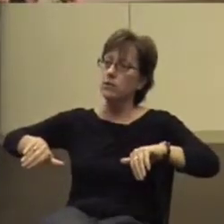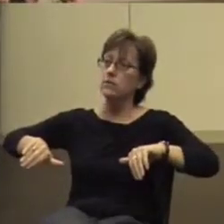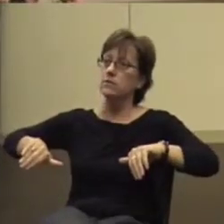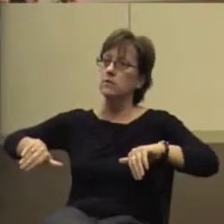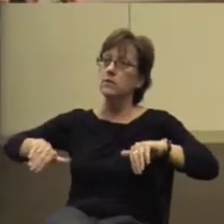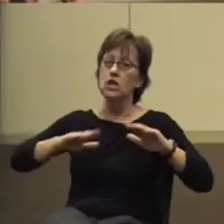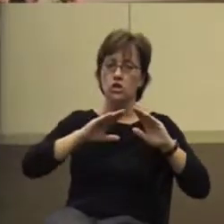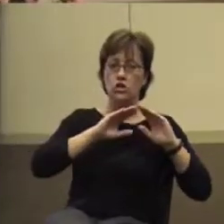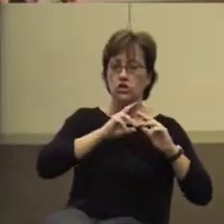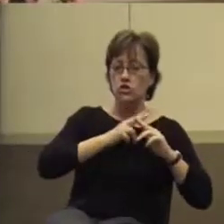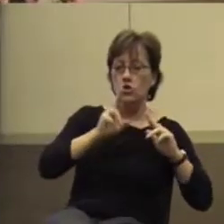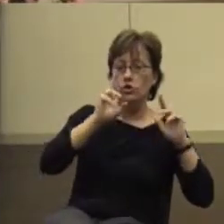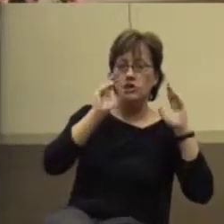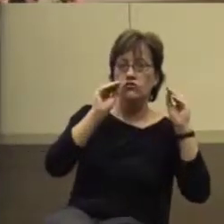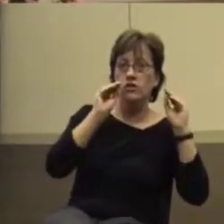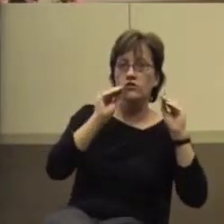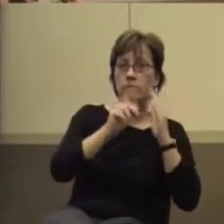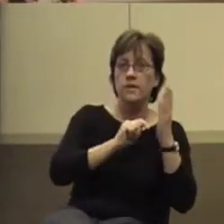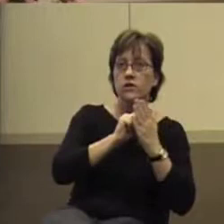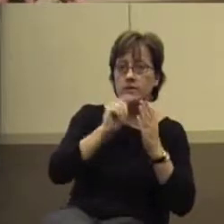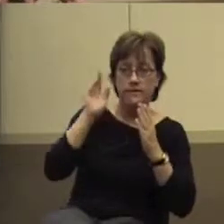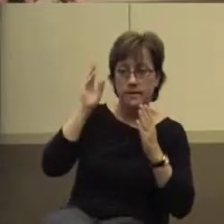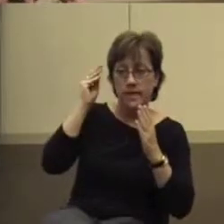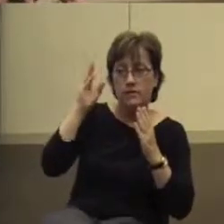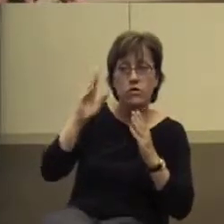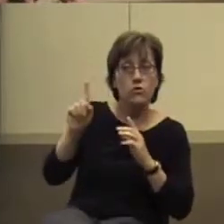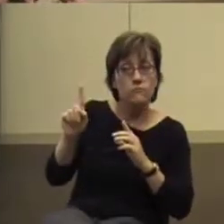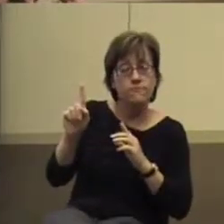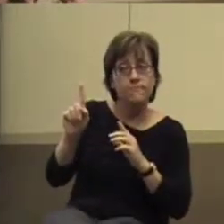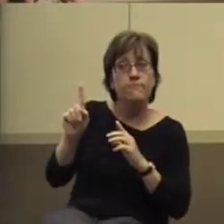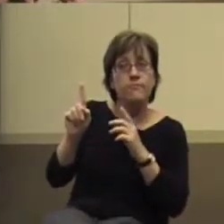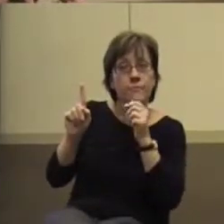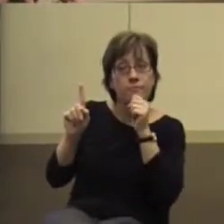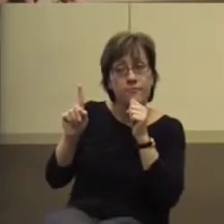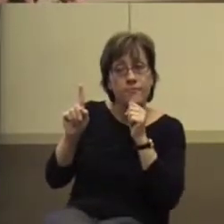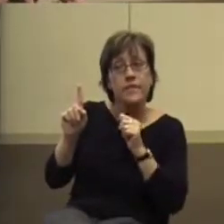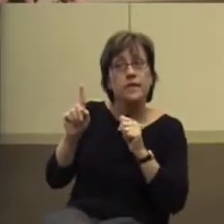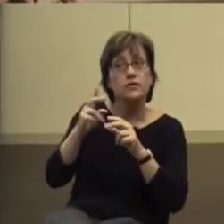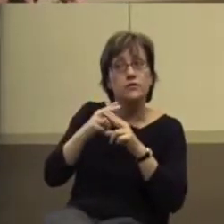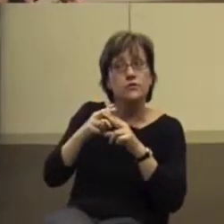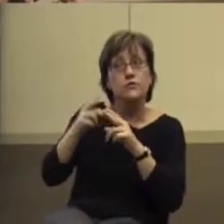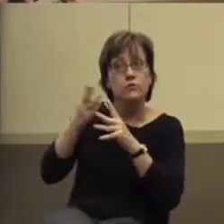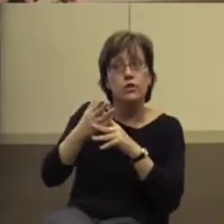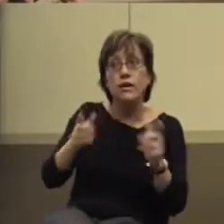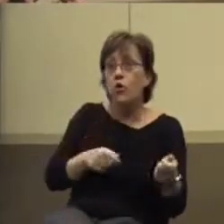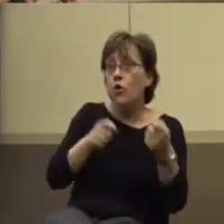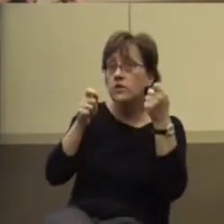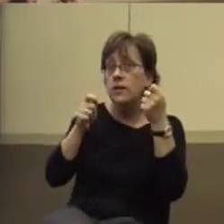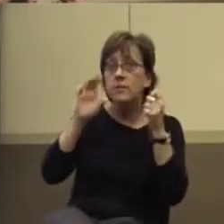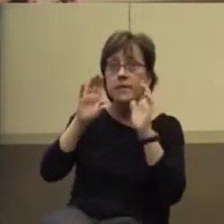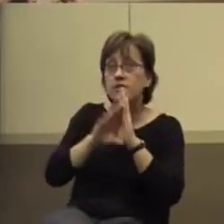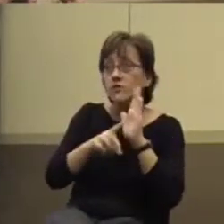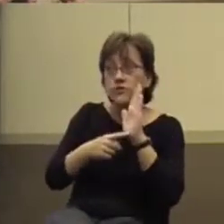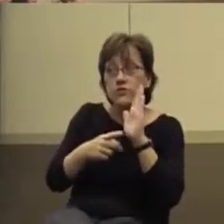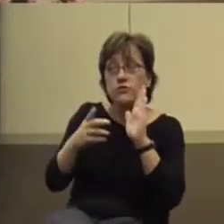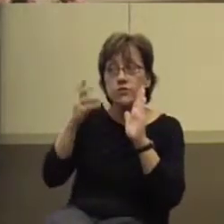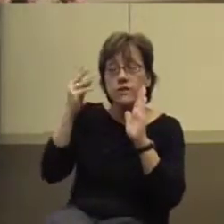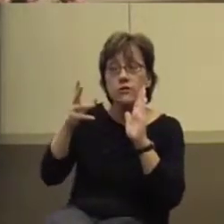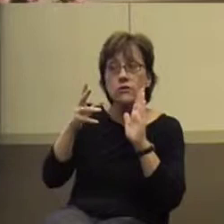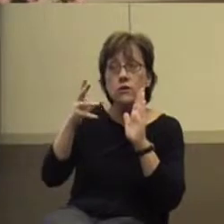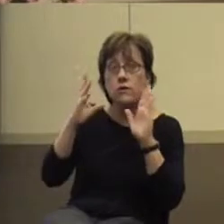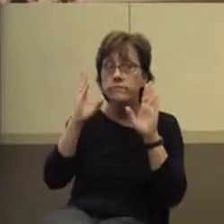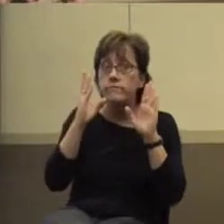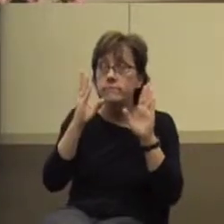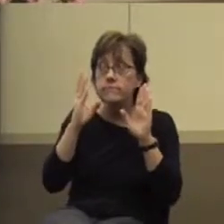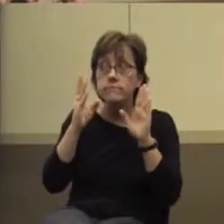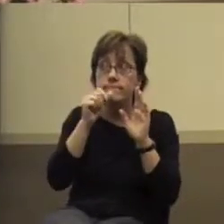keep it shorter instructional periods, but keep letting her know, break soon, and she'll hold up the picture, and let her know, get